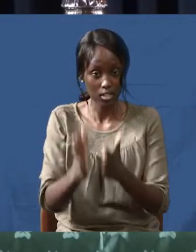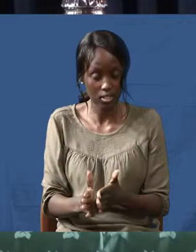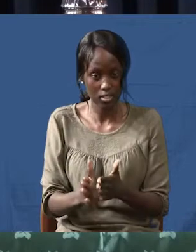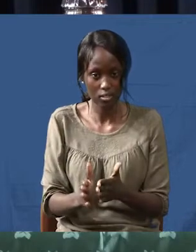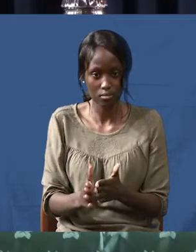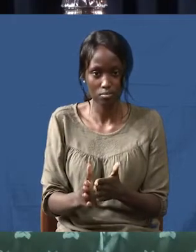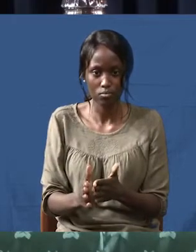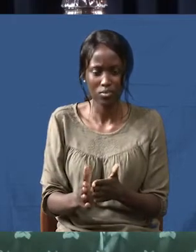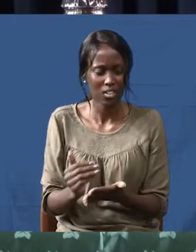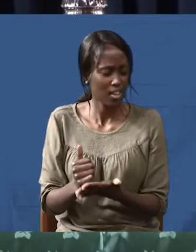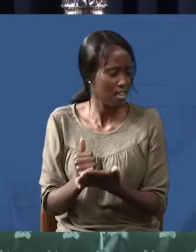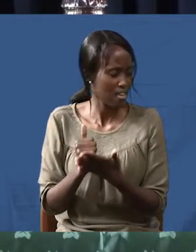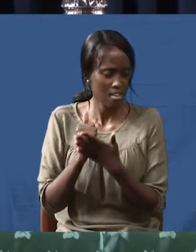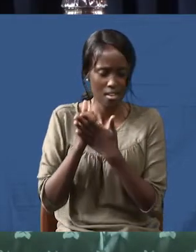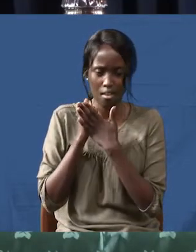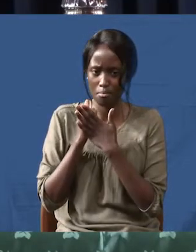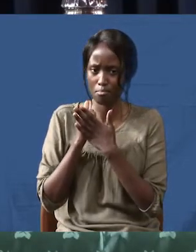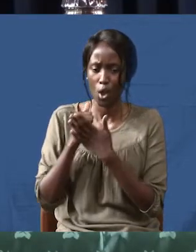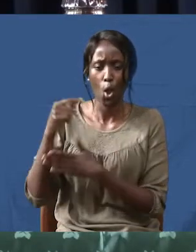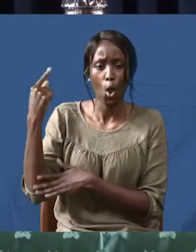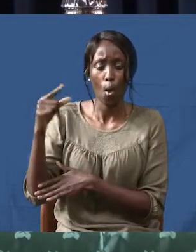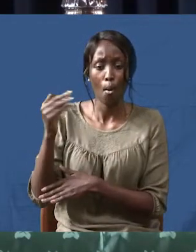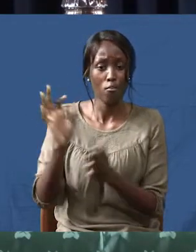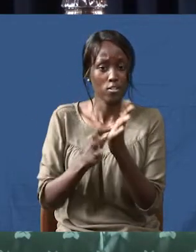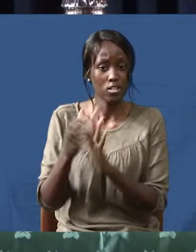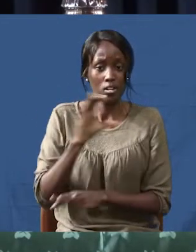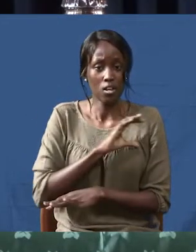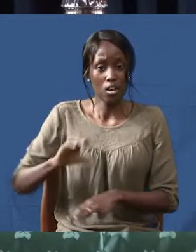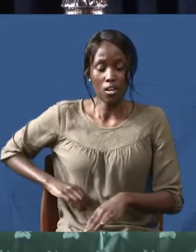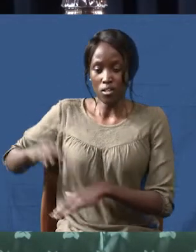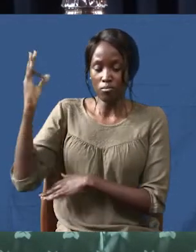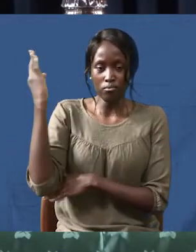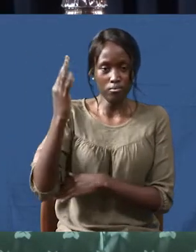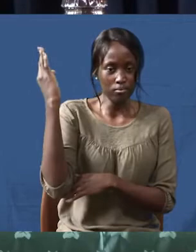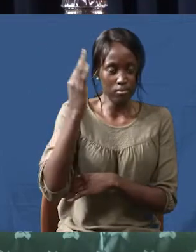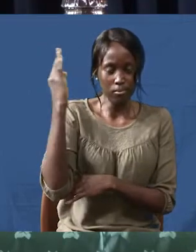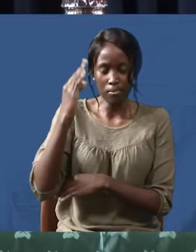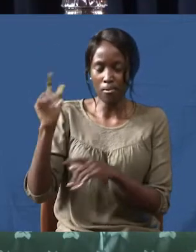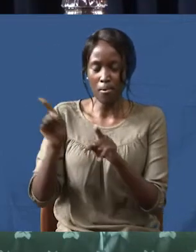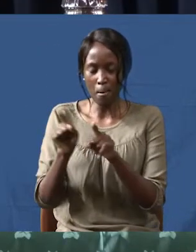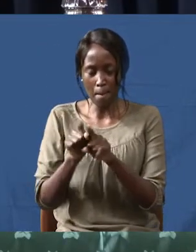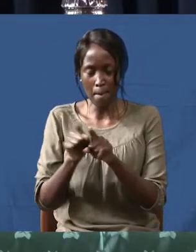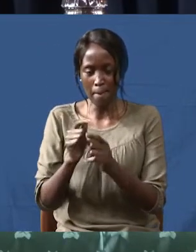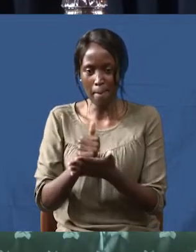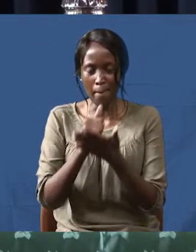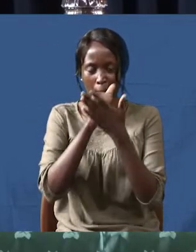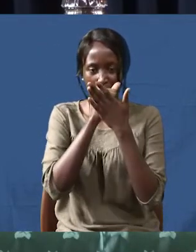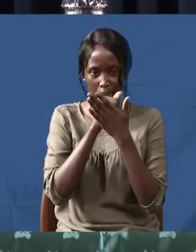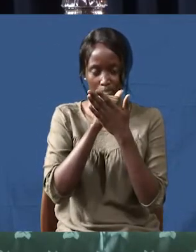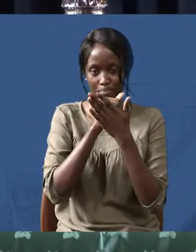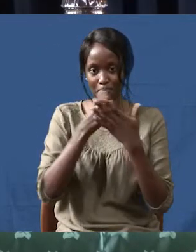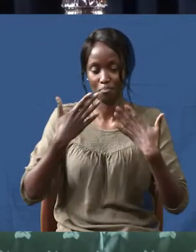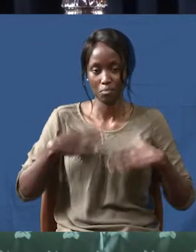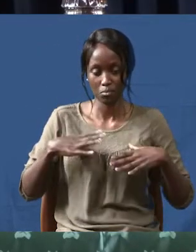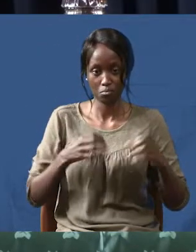was instrumental in spreading the gospel across the land and converting great